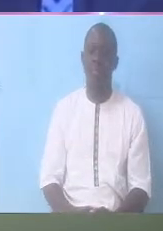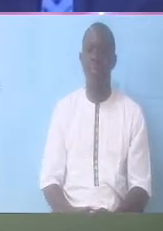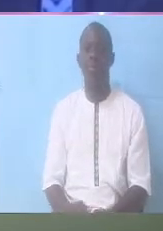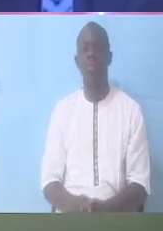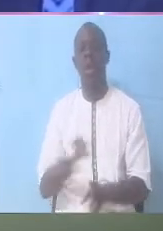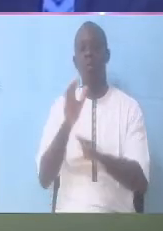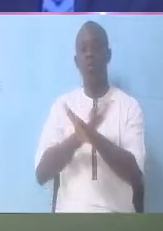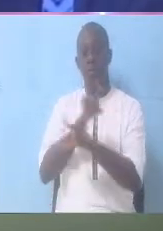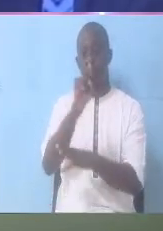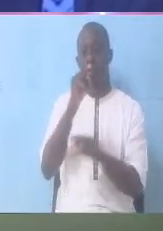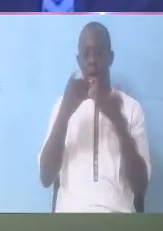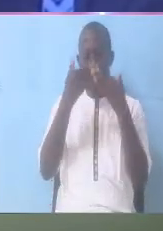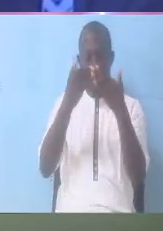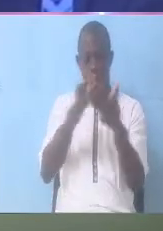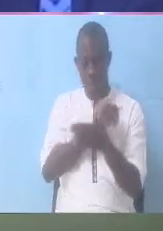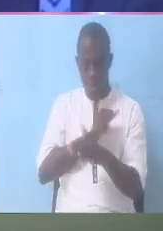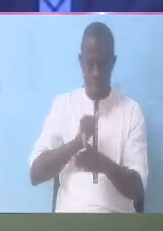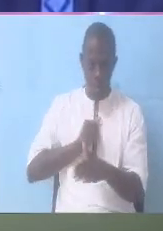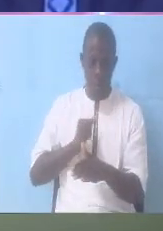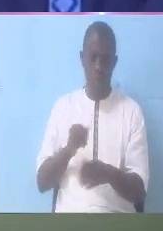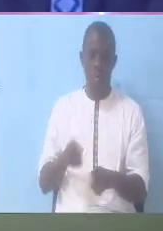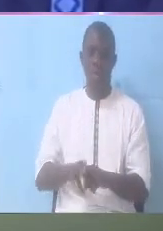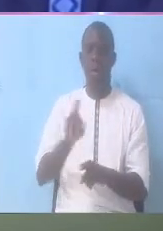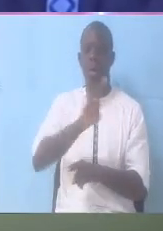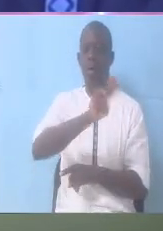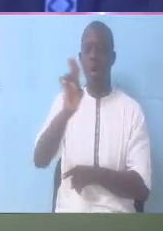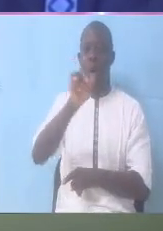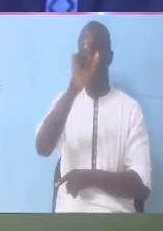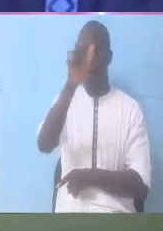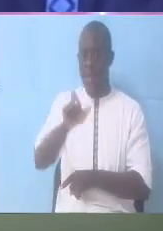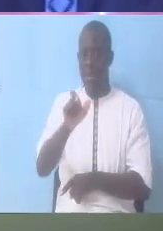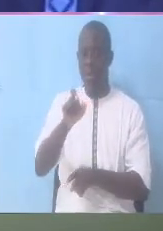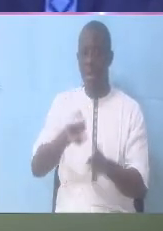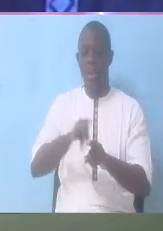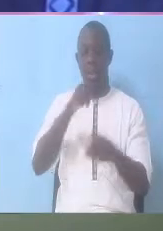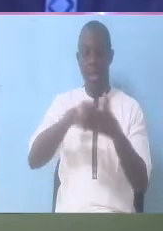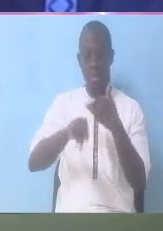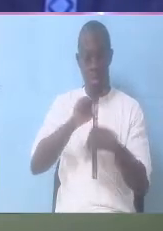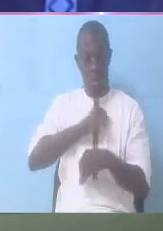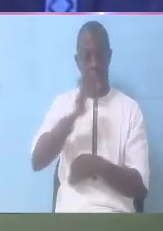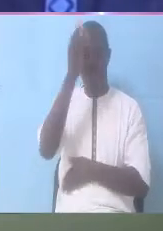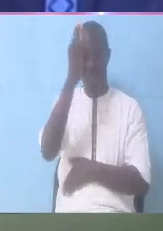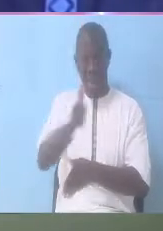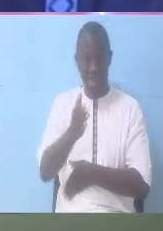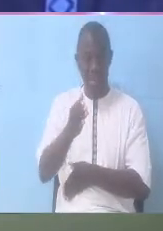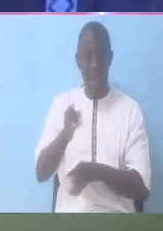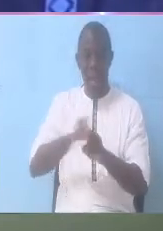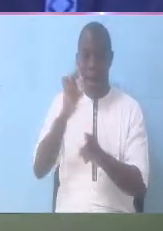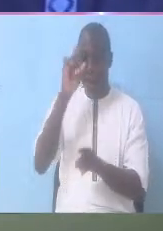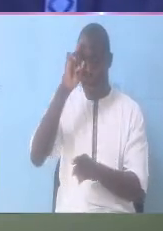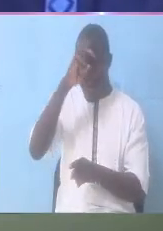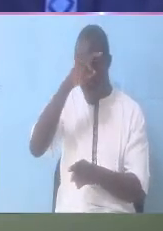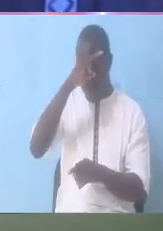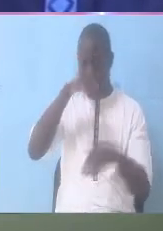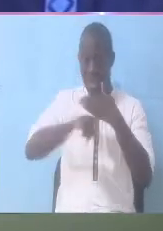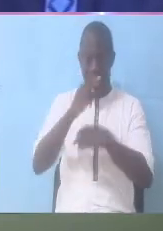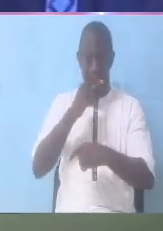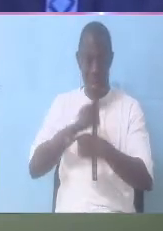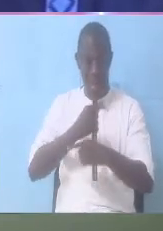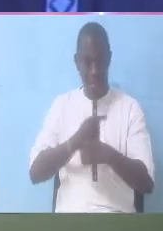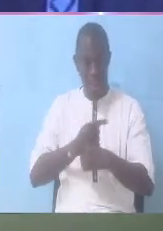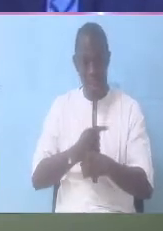you told us yes, sir. Nobody in his right mind in Gambia. Yes, sir.